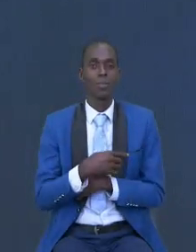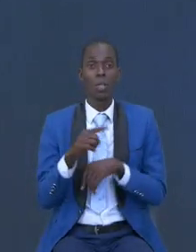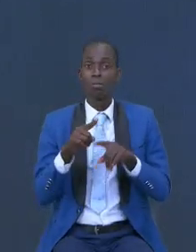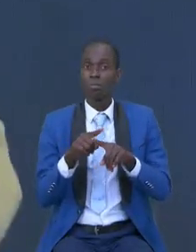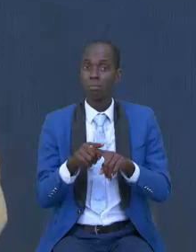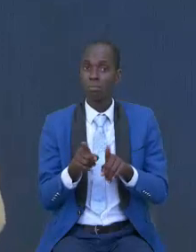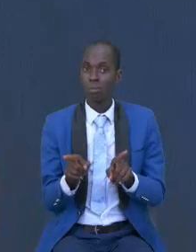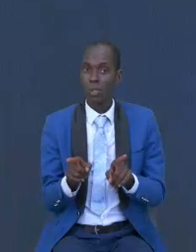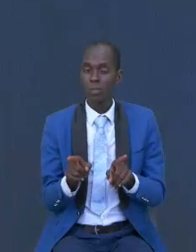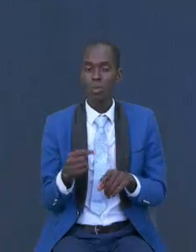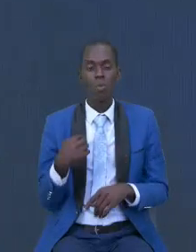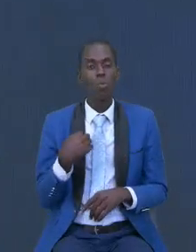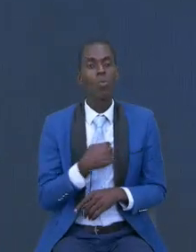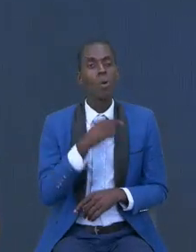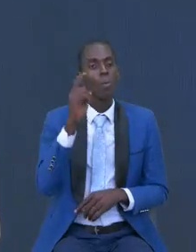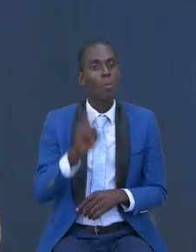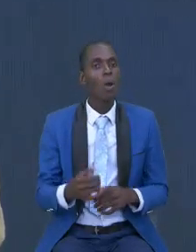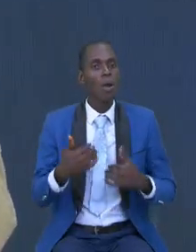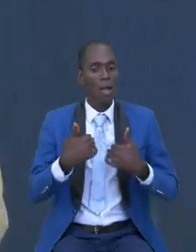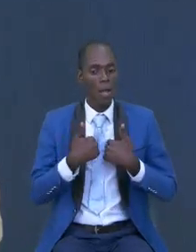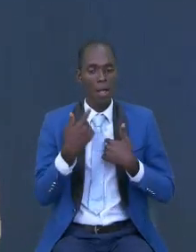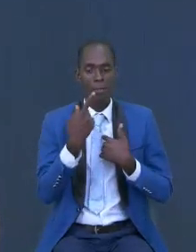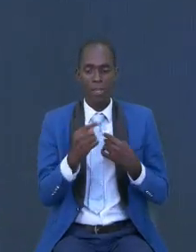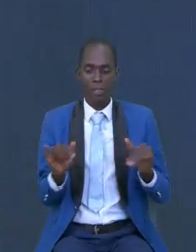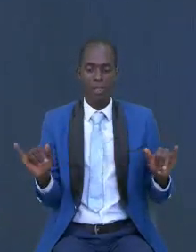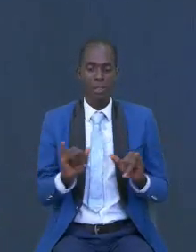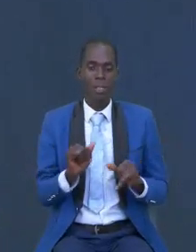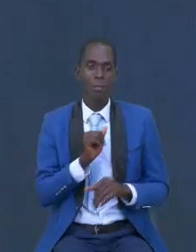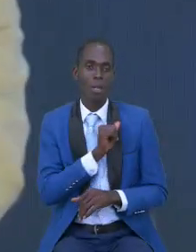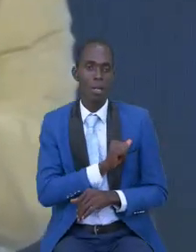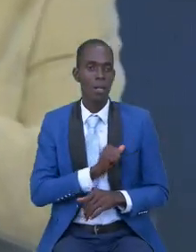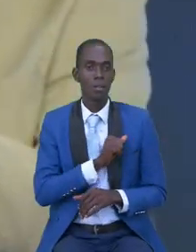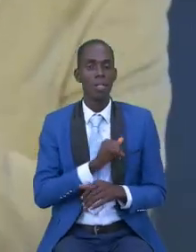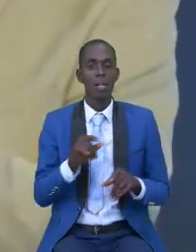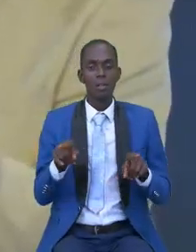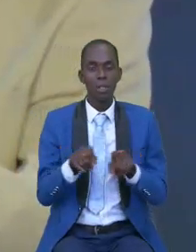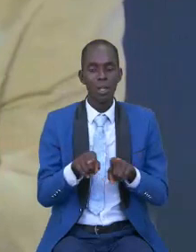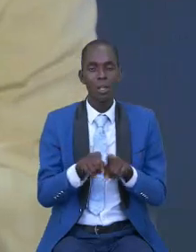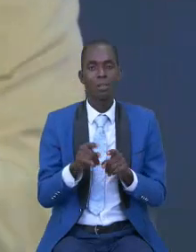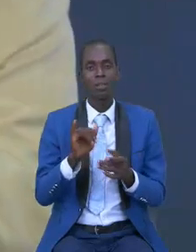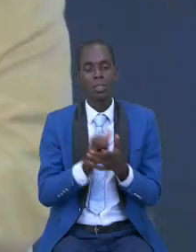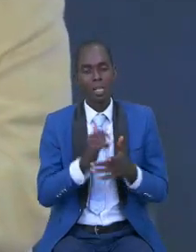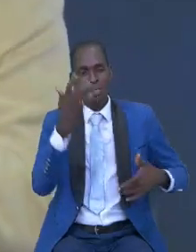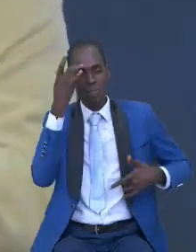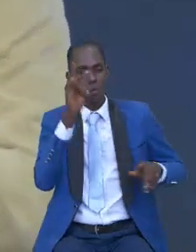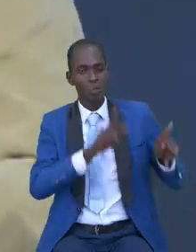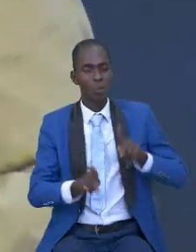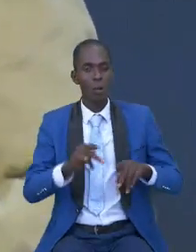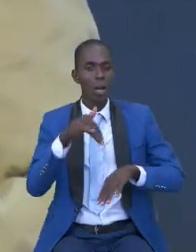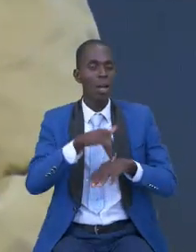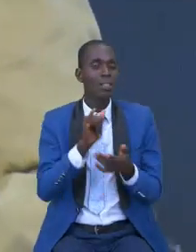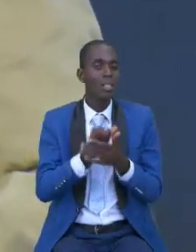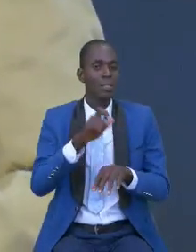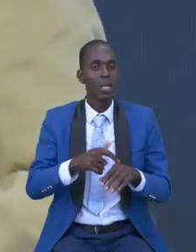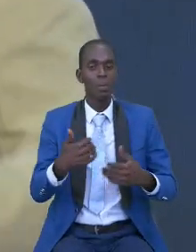But we must have the same attitude that those sick people at that time that